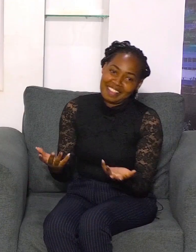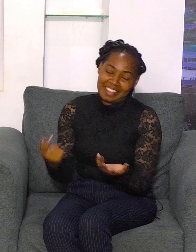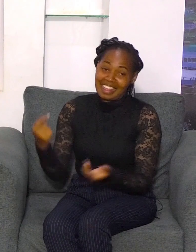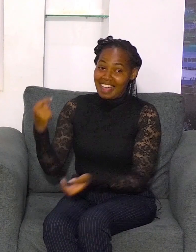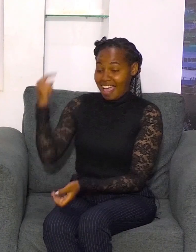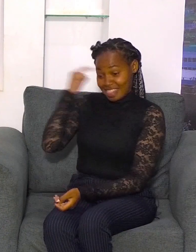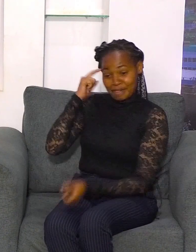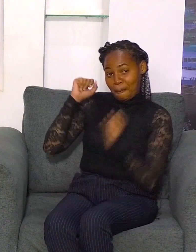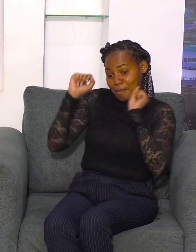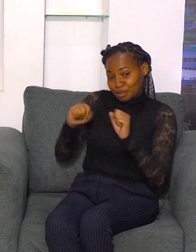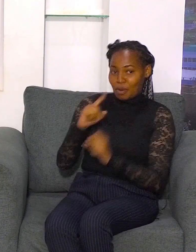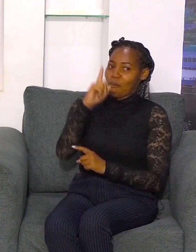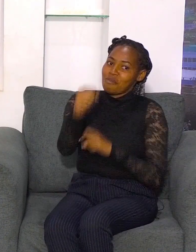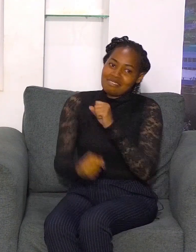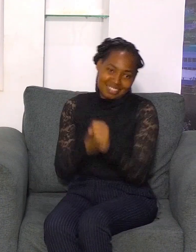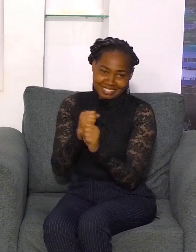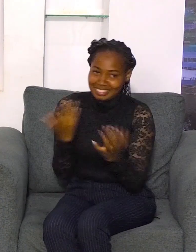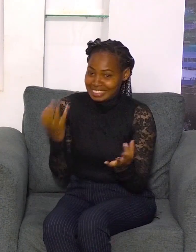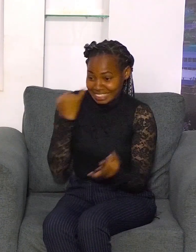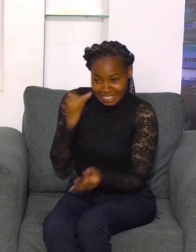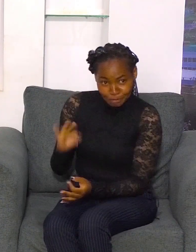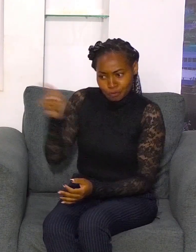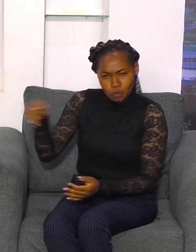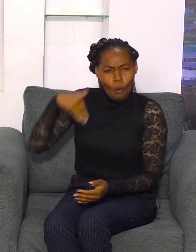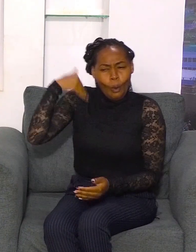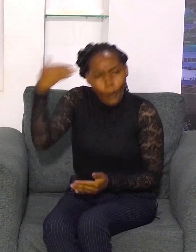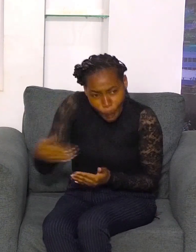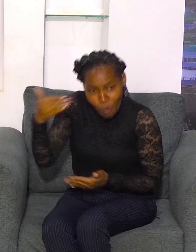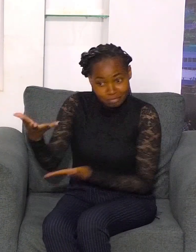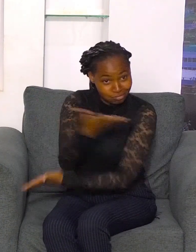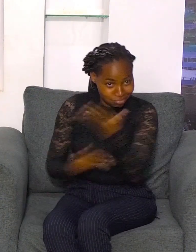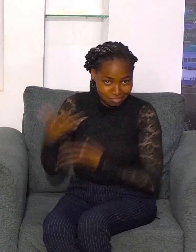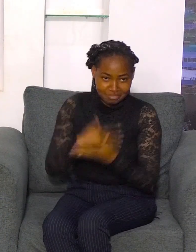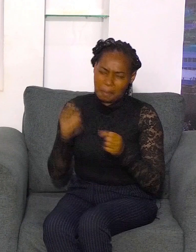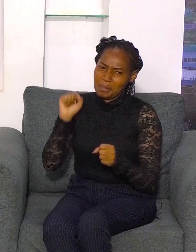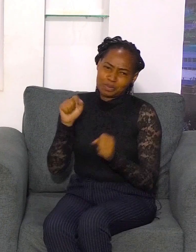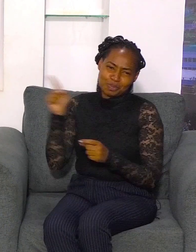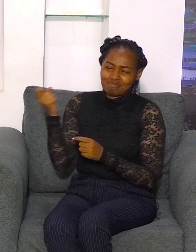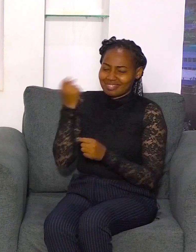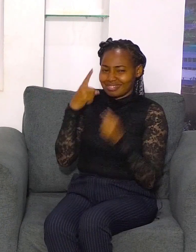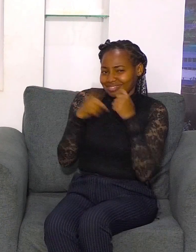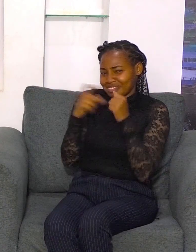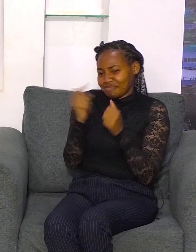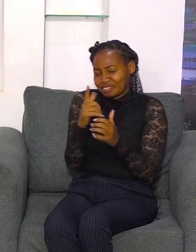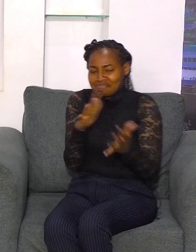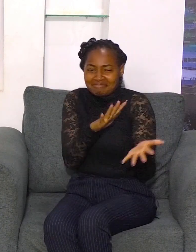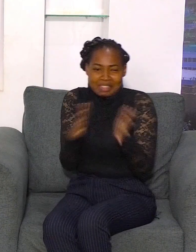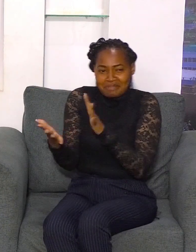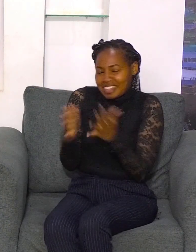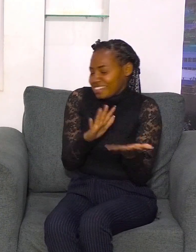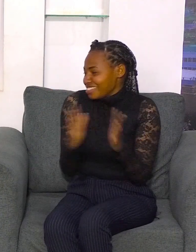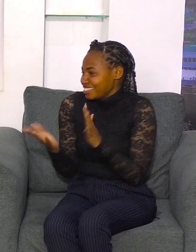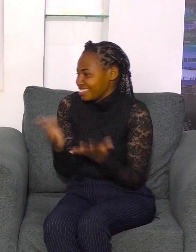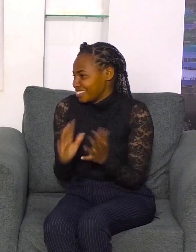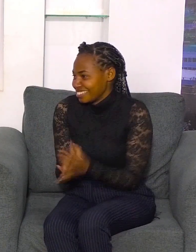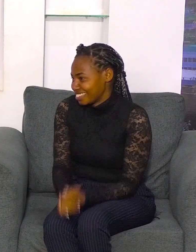For me, I think 1 year is sufficient. If you always, interact with the is sufficient. But